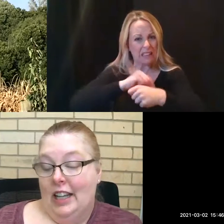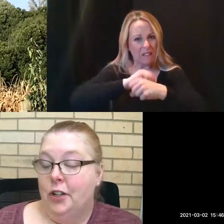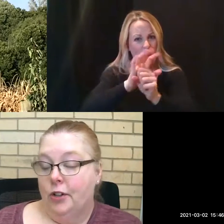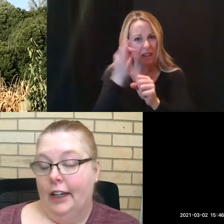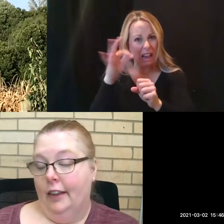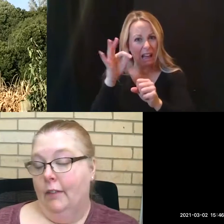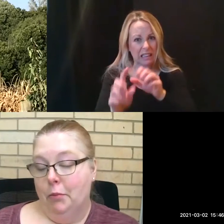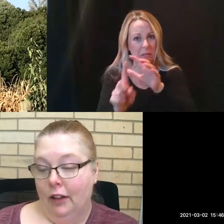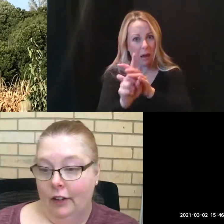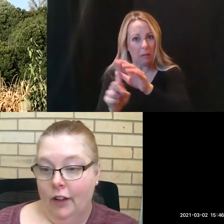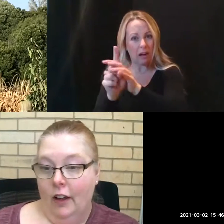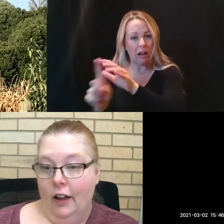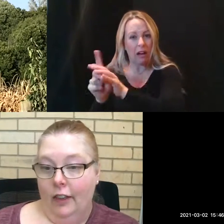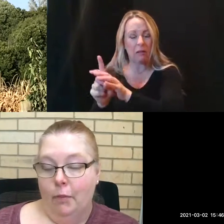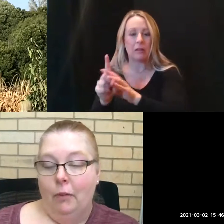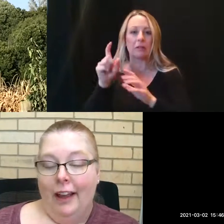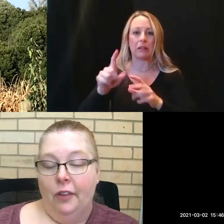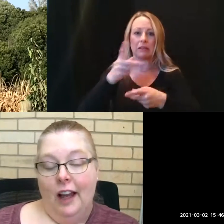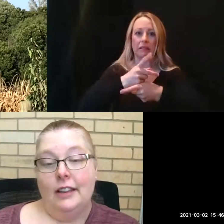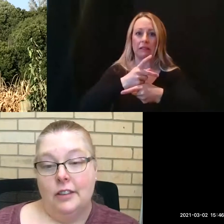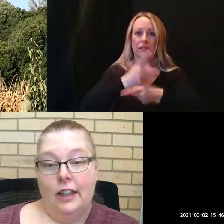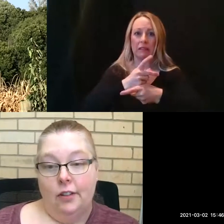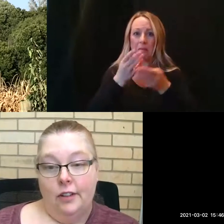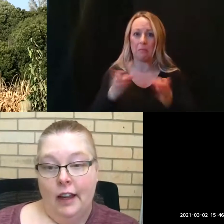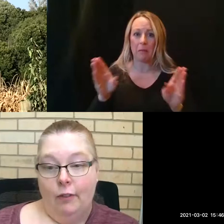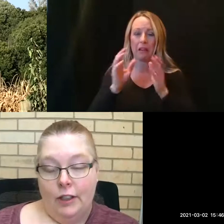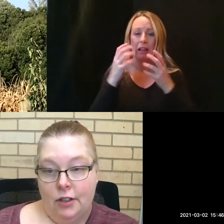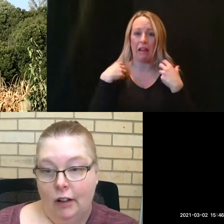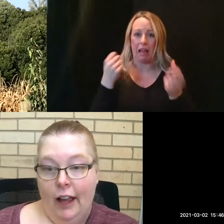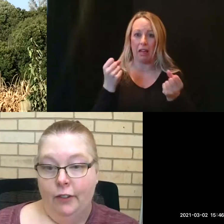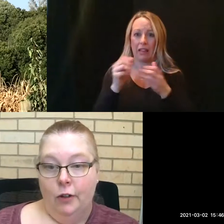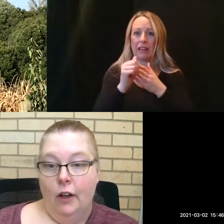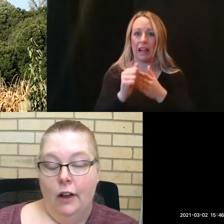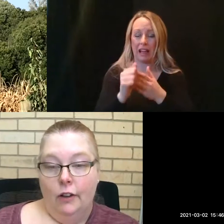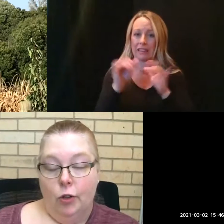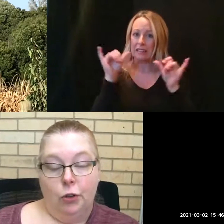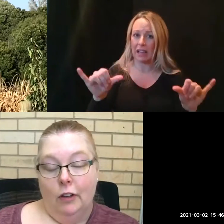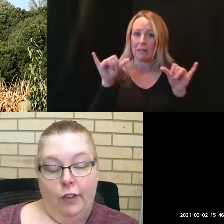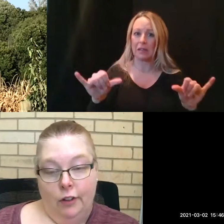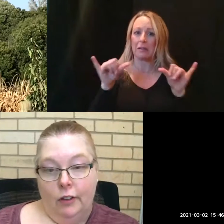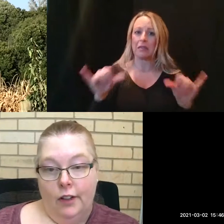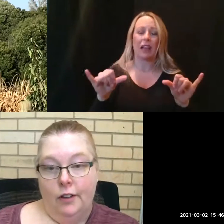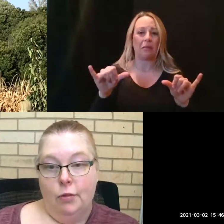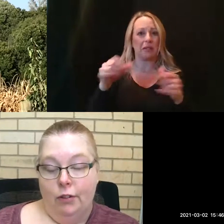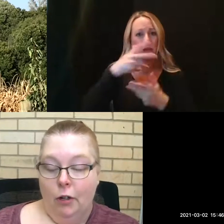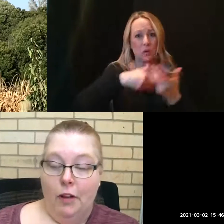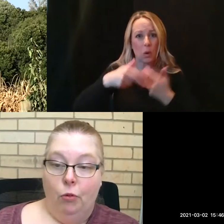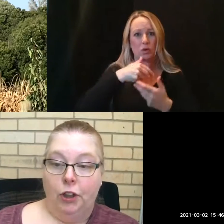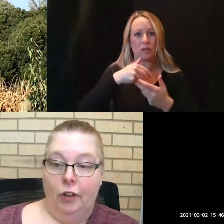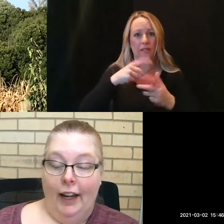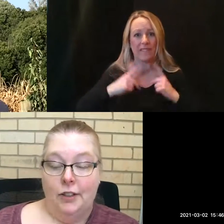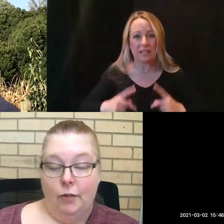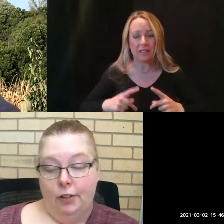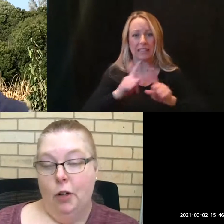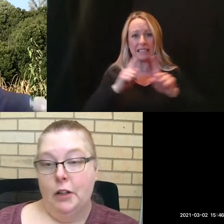will continue to get them, I believe, the public health guidance stays the same. We still have to social and physical distance, we still must